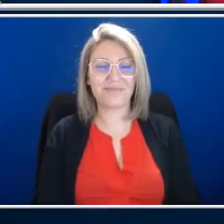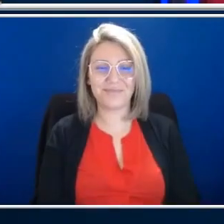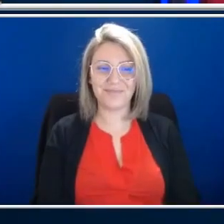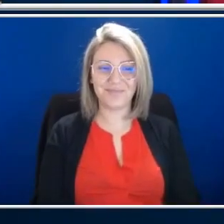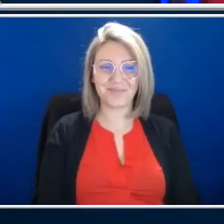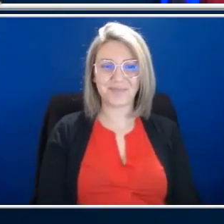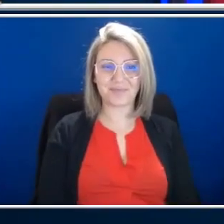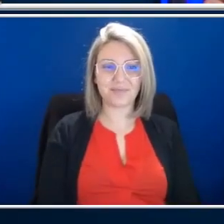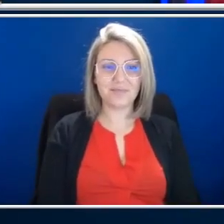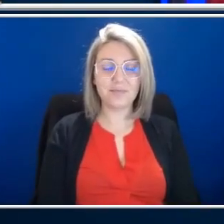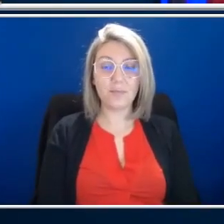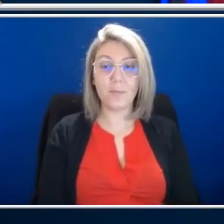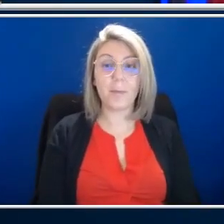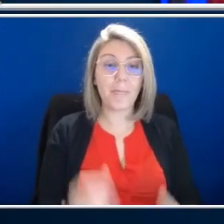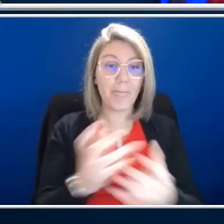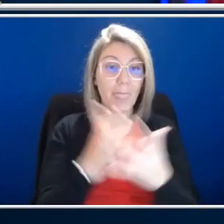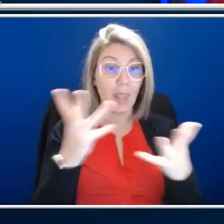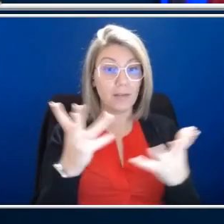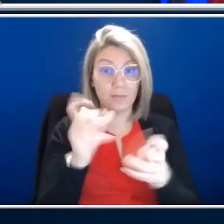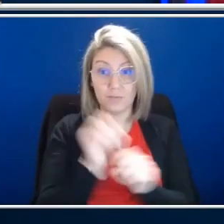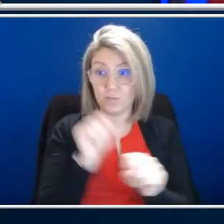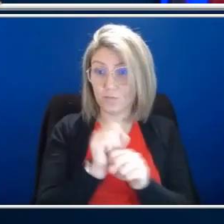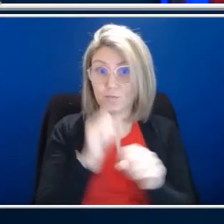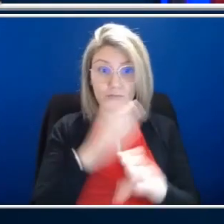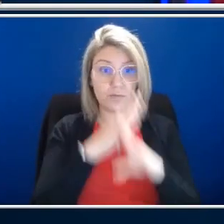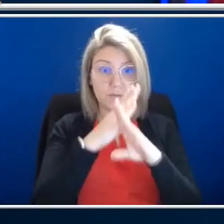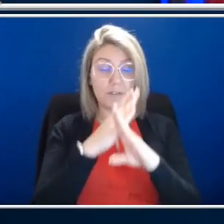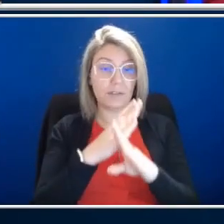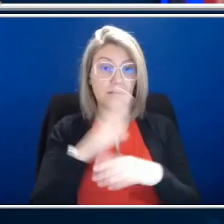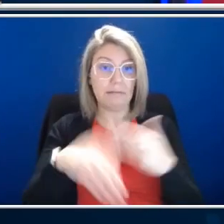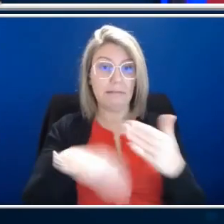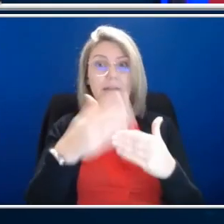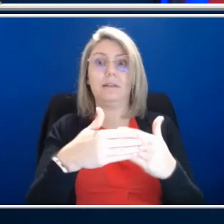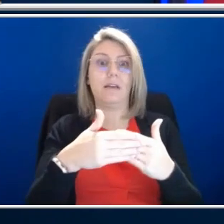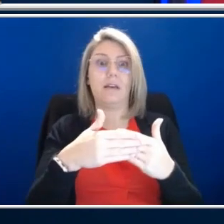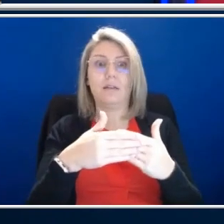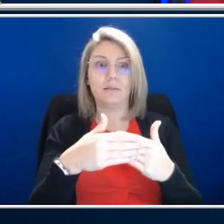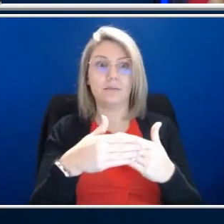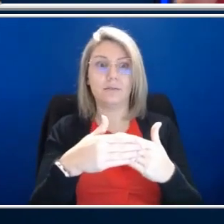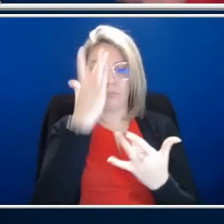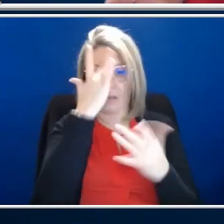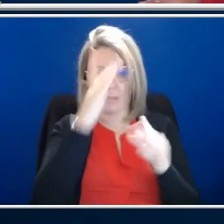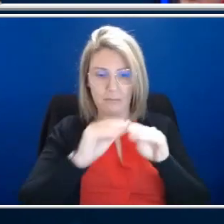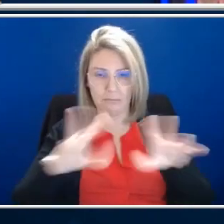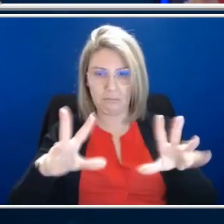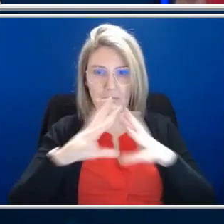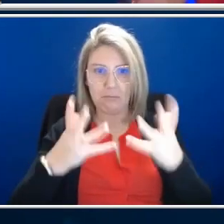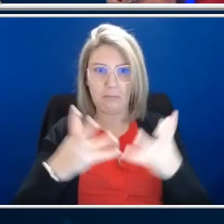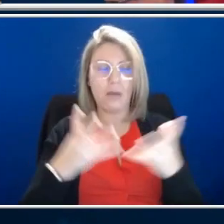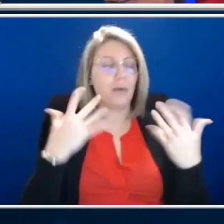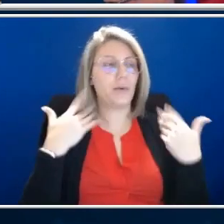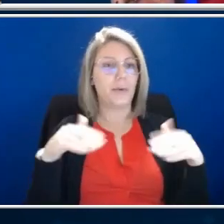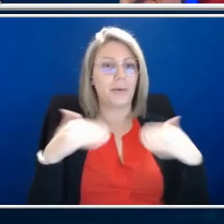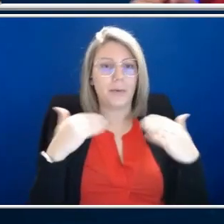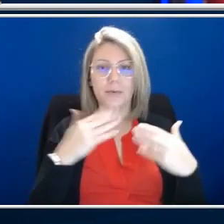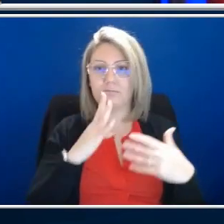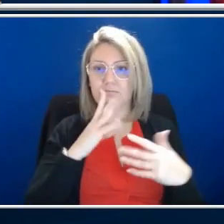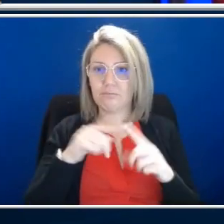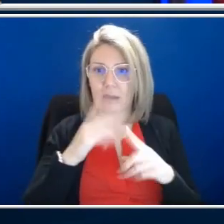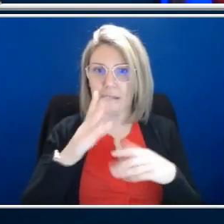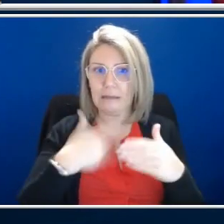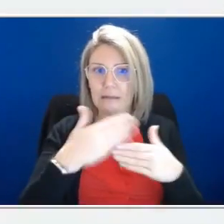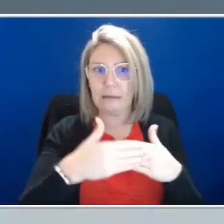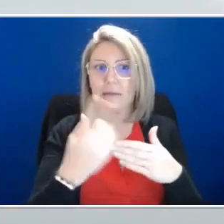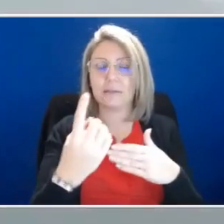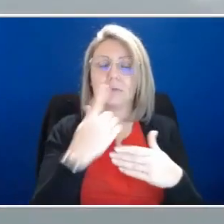There's a lot of work going on into preventing the next pandemic. I mean, since we've been in it, we've been talking about the next one and how to stop it from happening again. There's